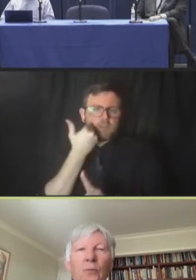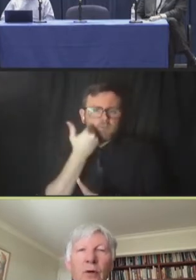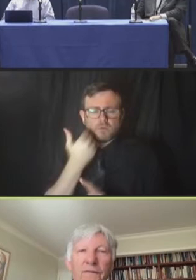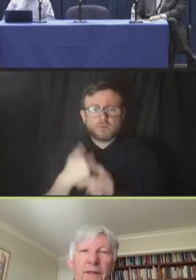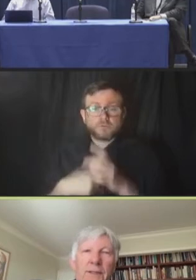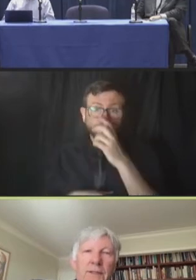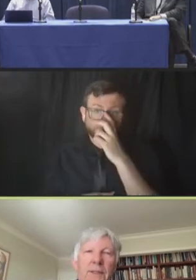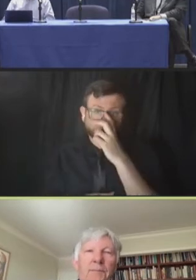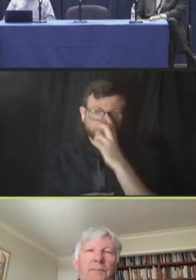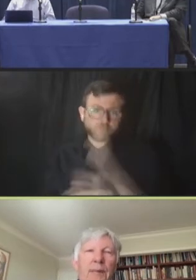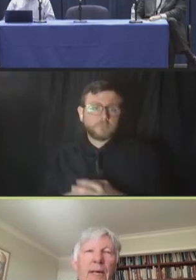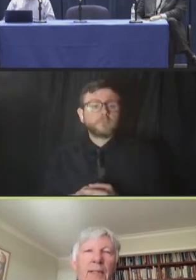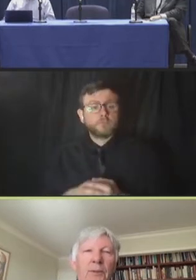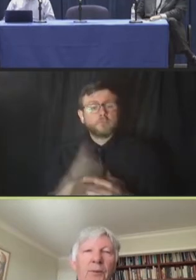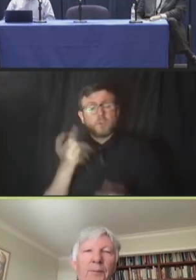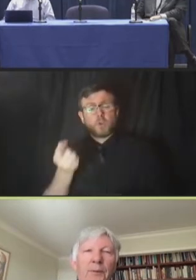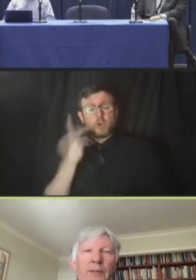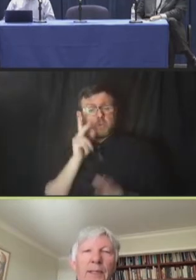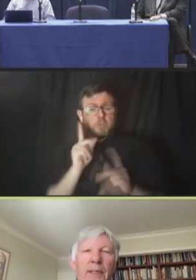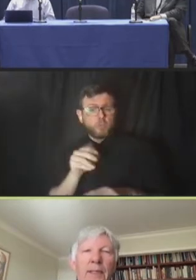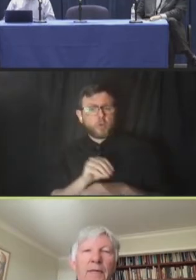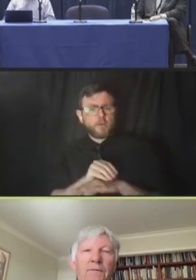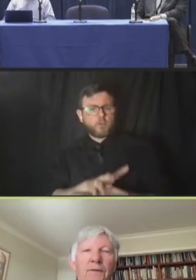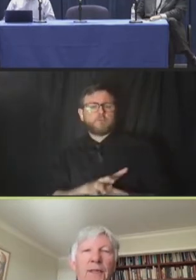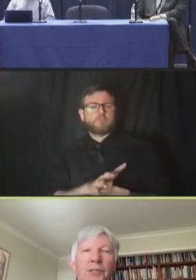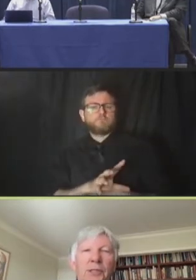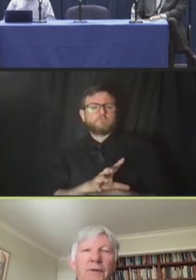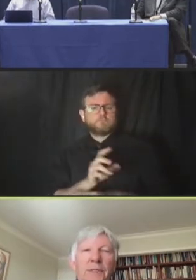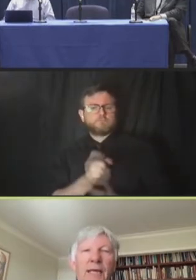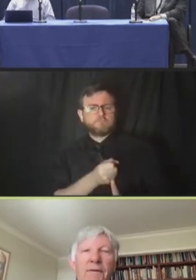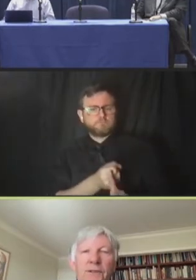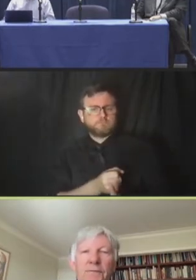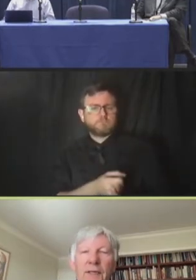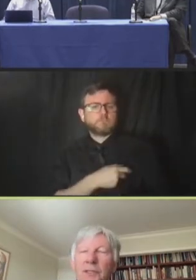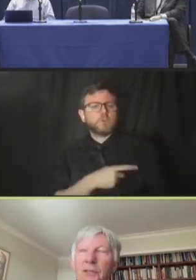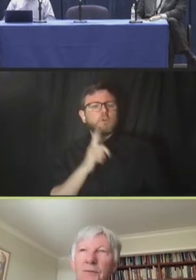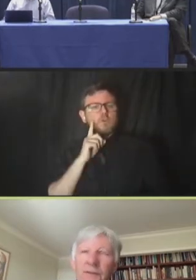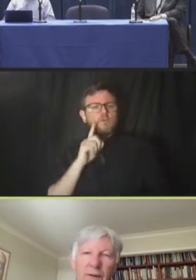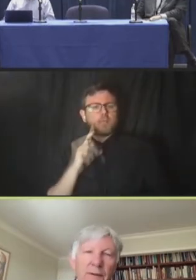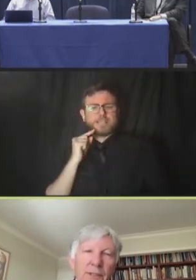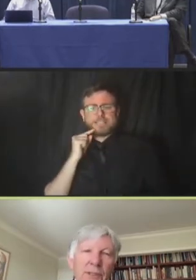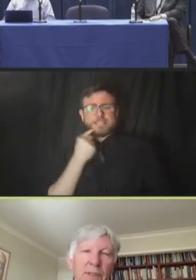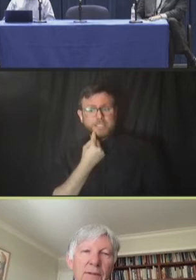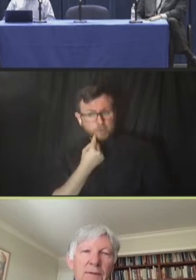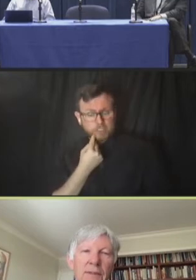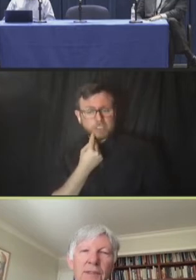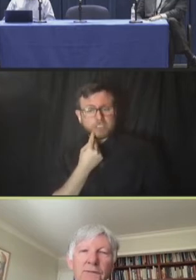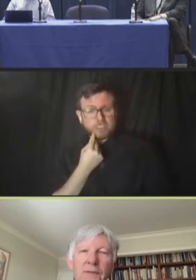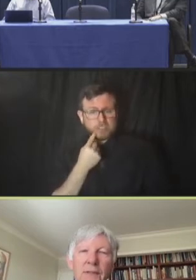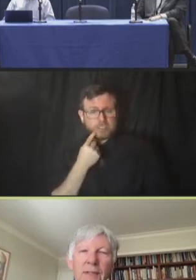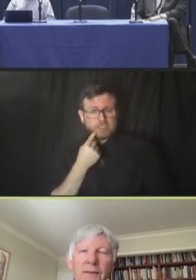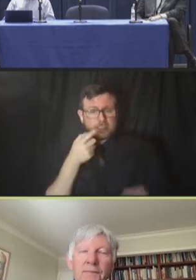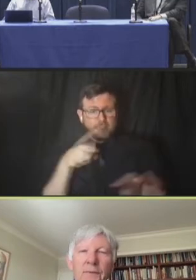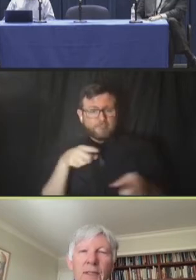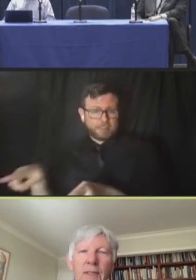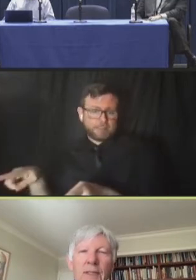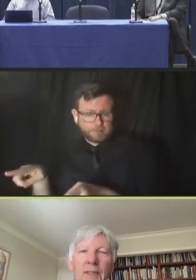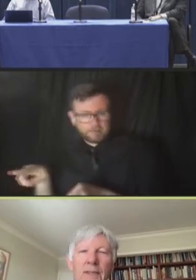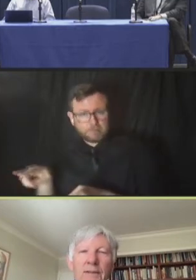People were affected by the probability of serious adverse events, and we found this